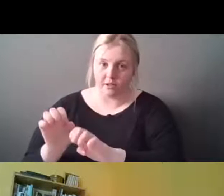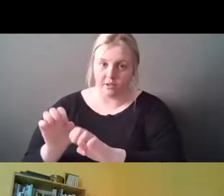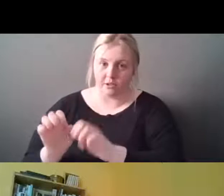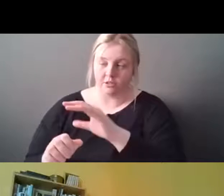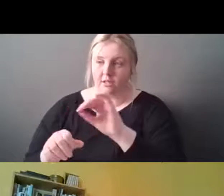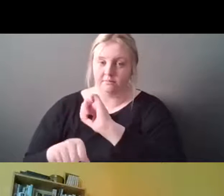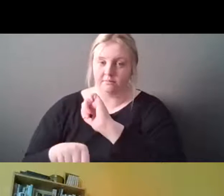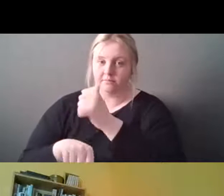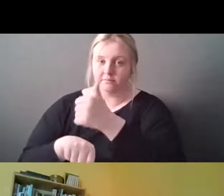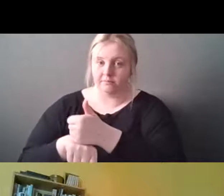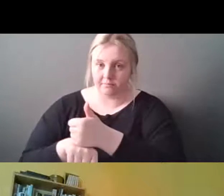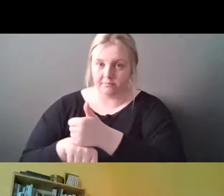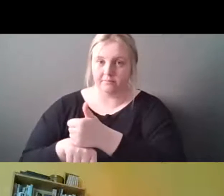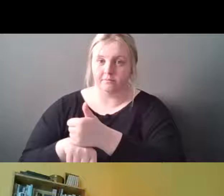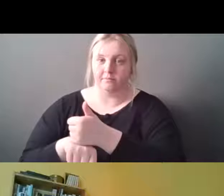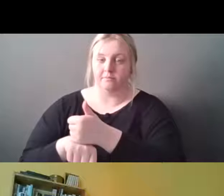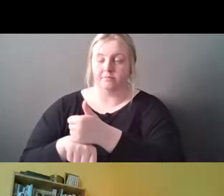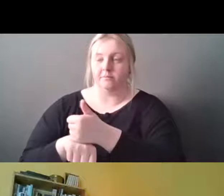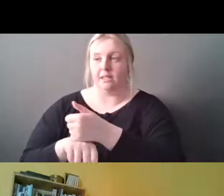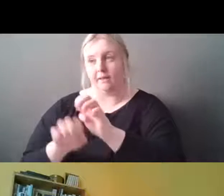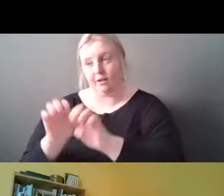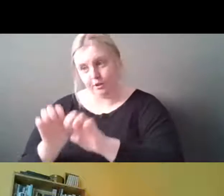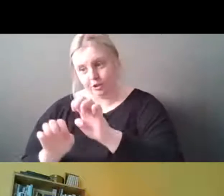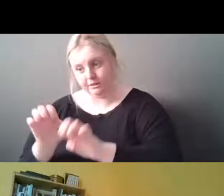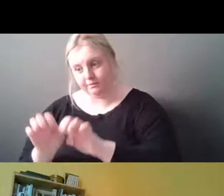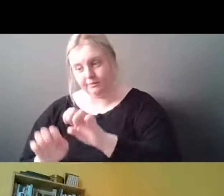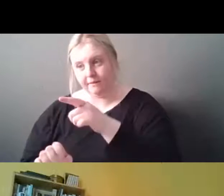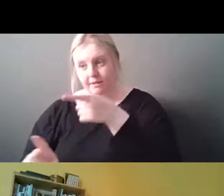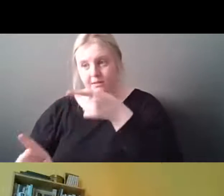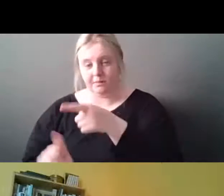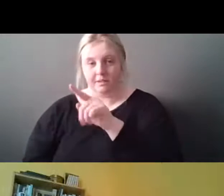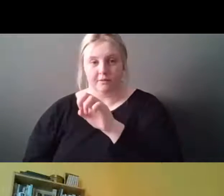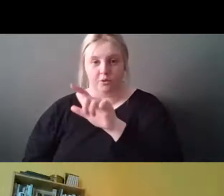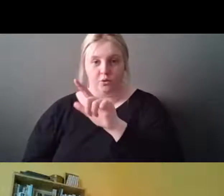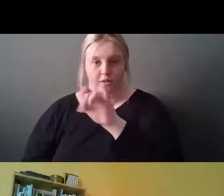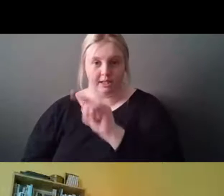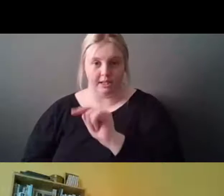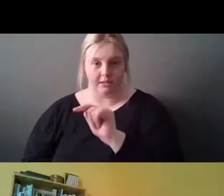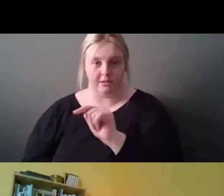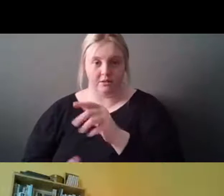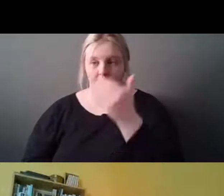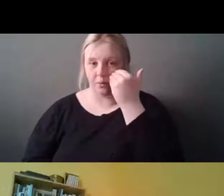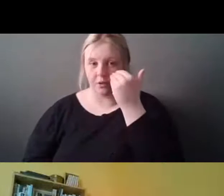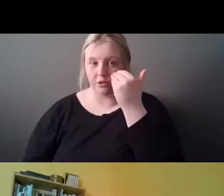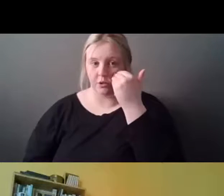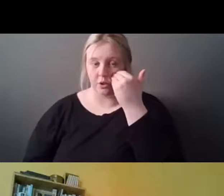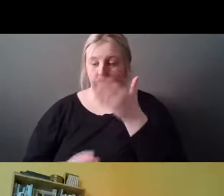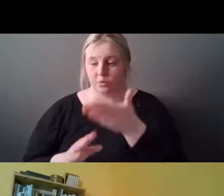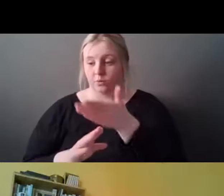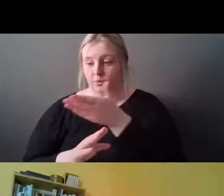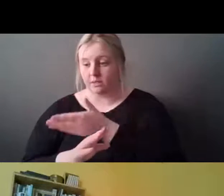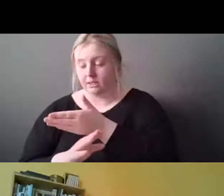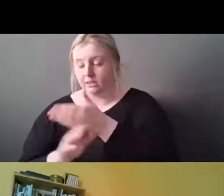implementation and evaluation of this particular toolkit. What they want to know is pre-post, they want to see